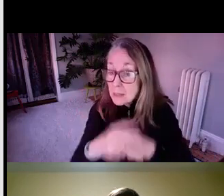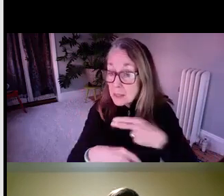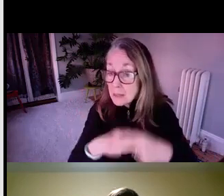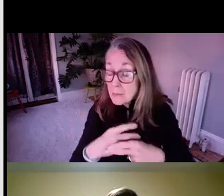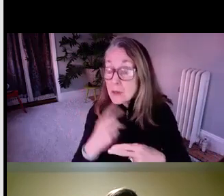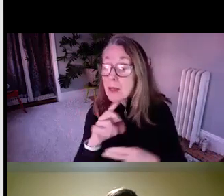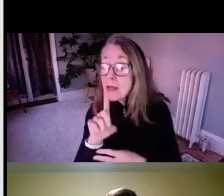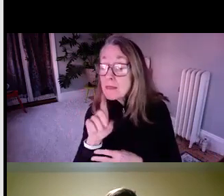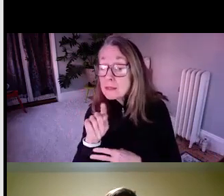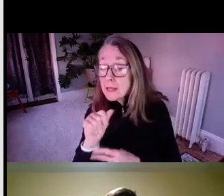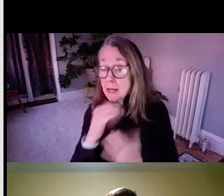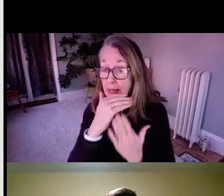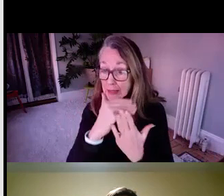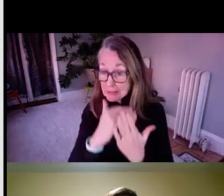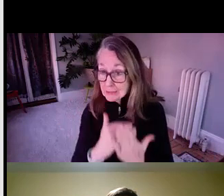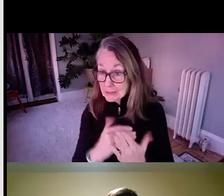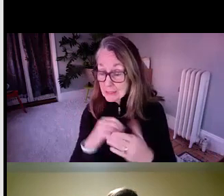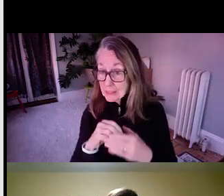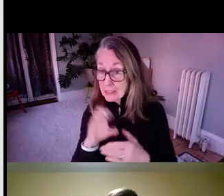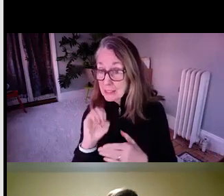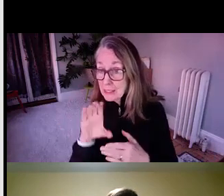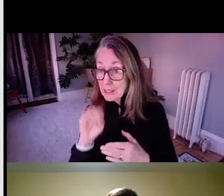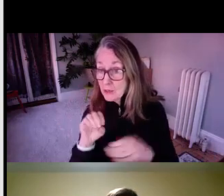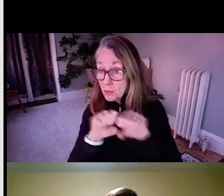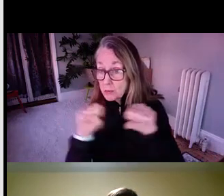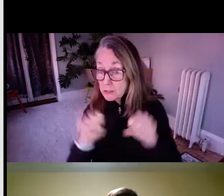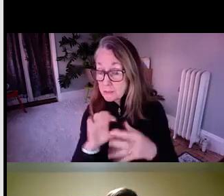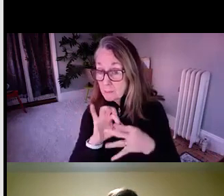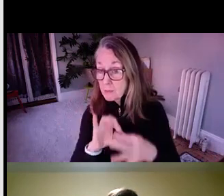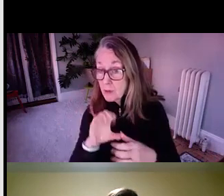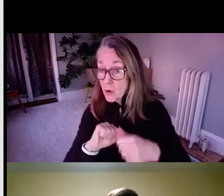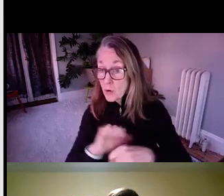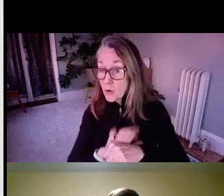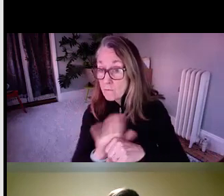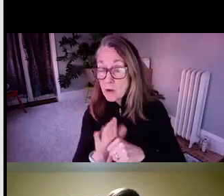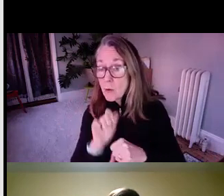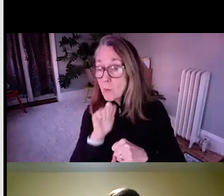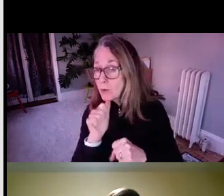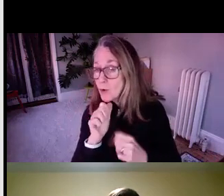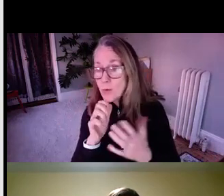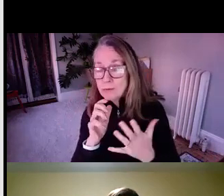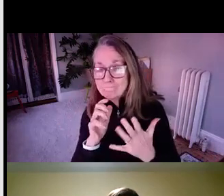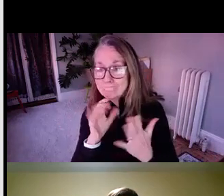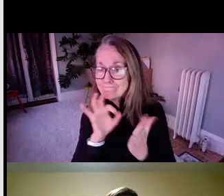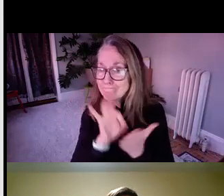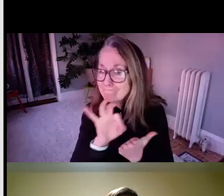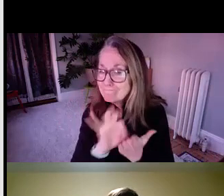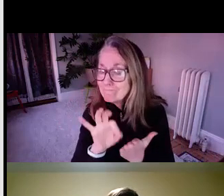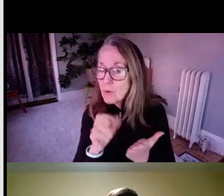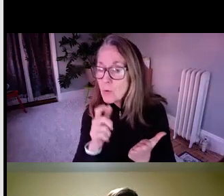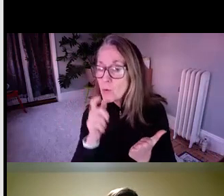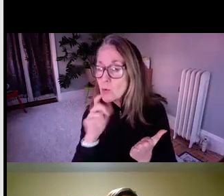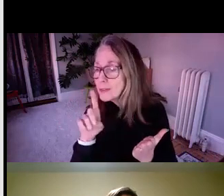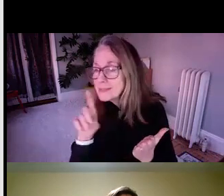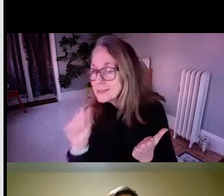in the ecosystem that are COVID specific, we don't currently capture who is